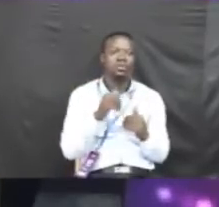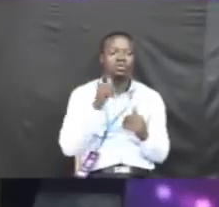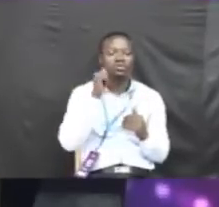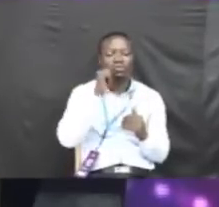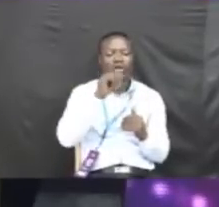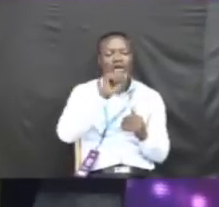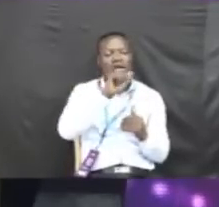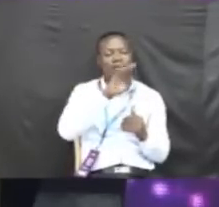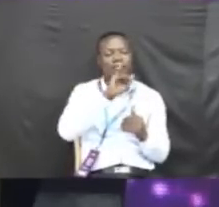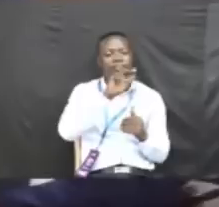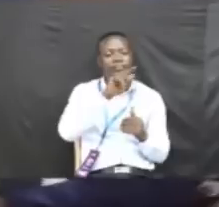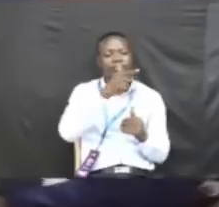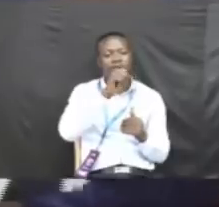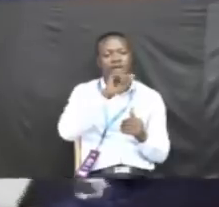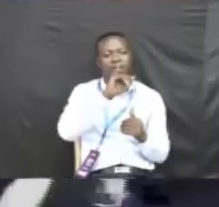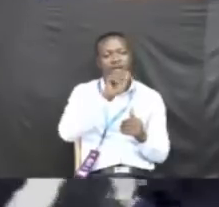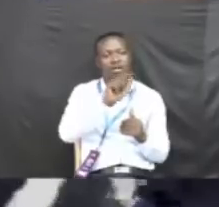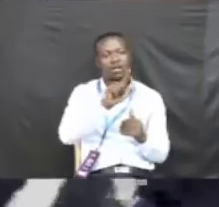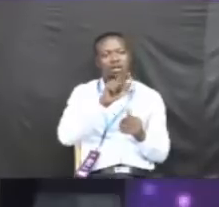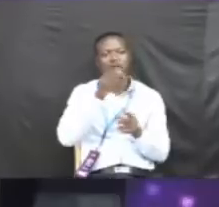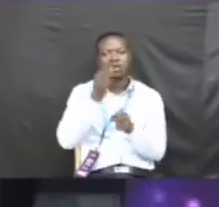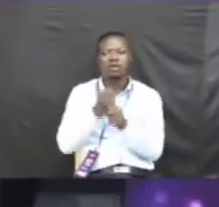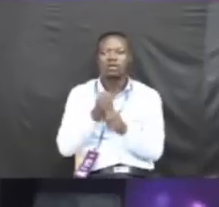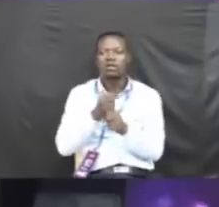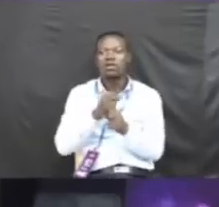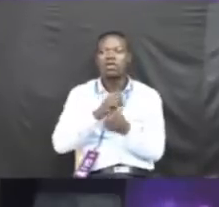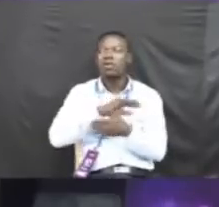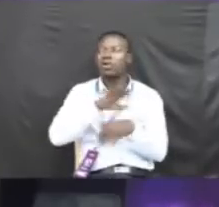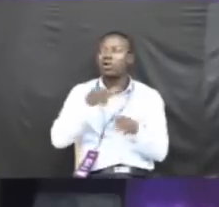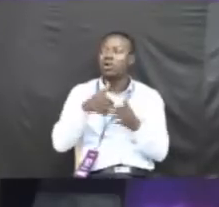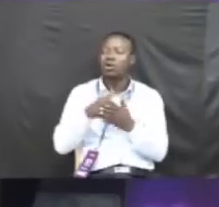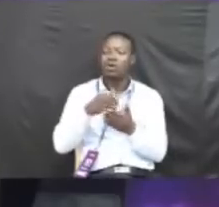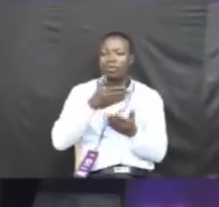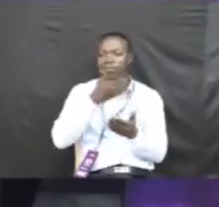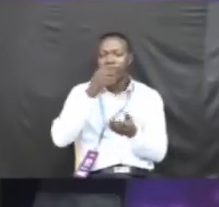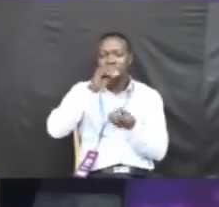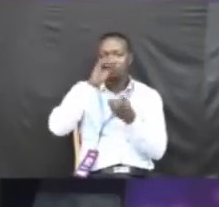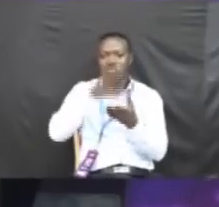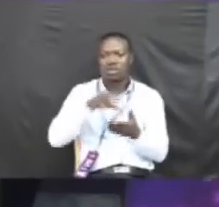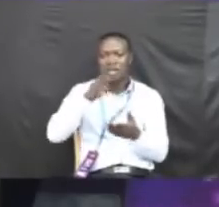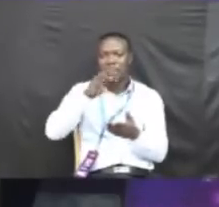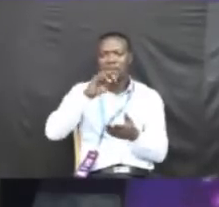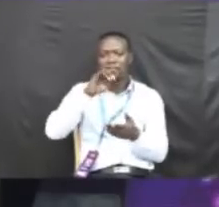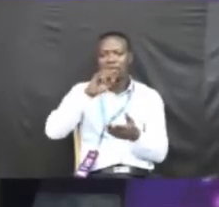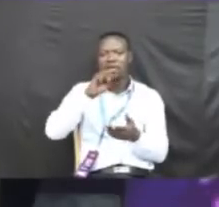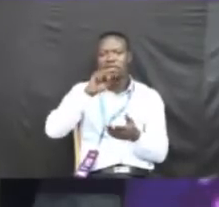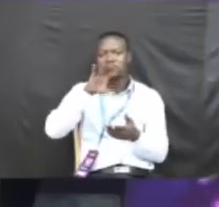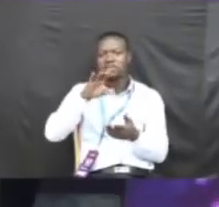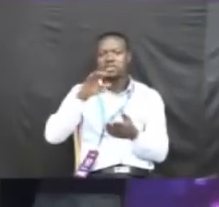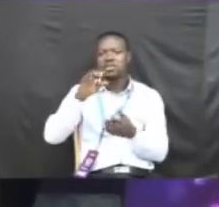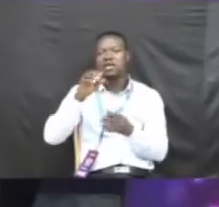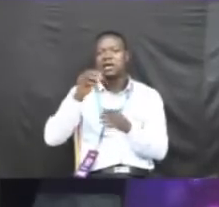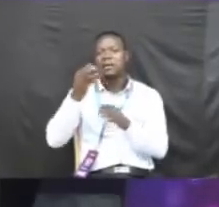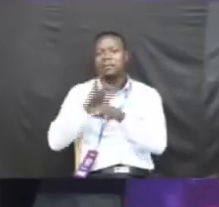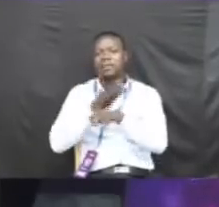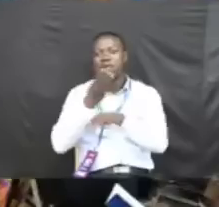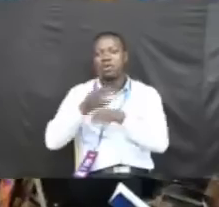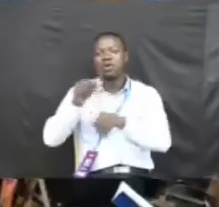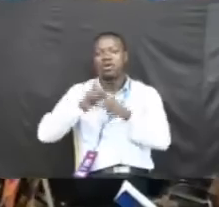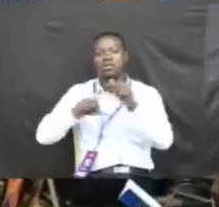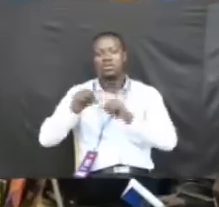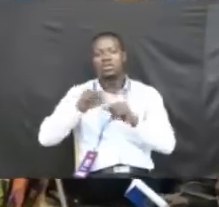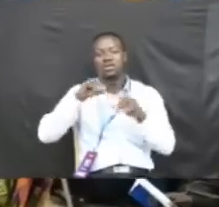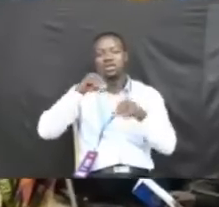Lunga area received overall best a student award in MSE mathematics science at the